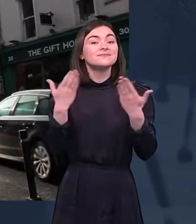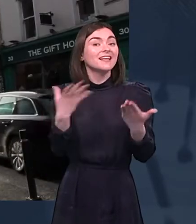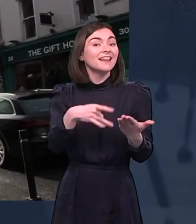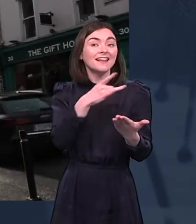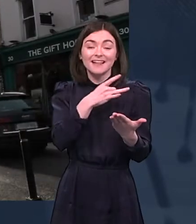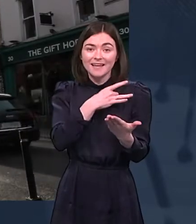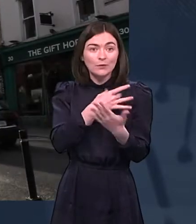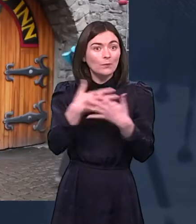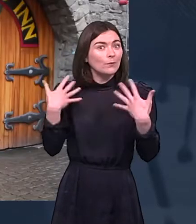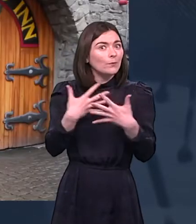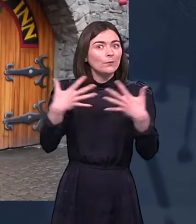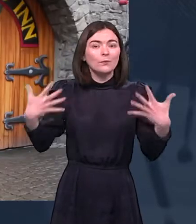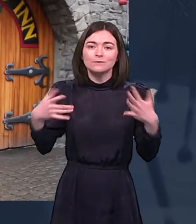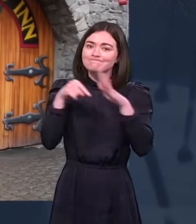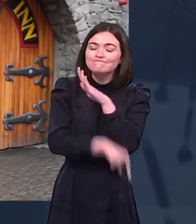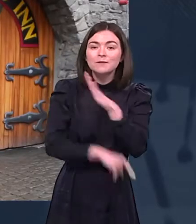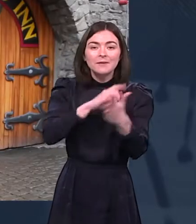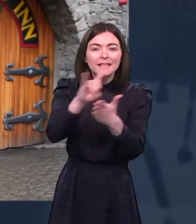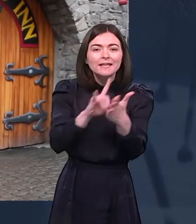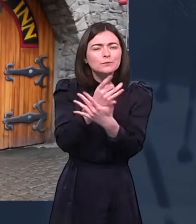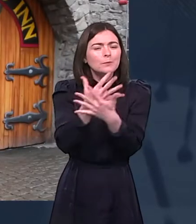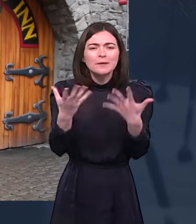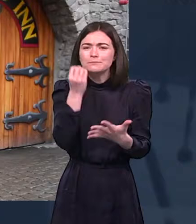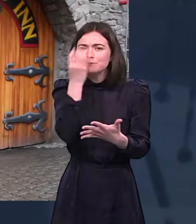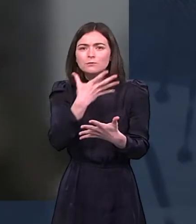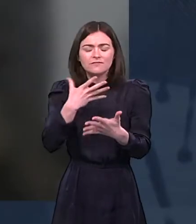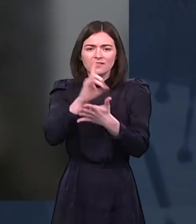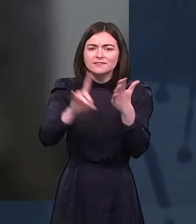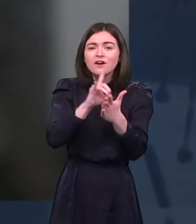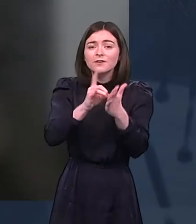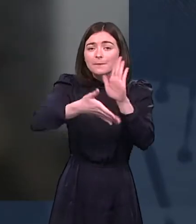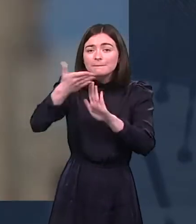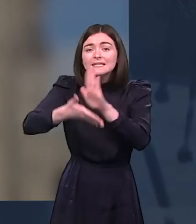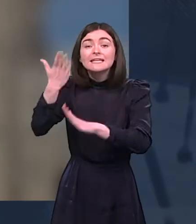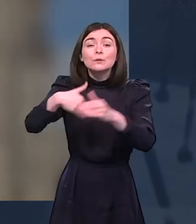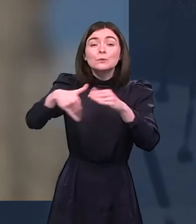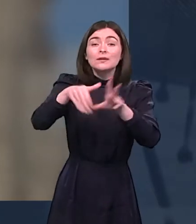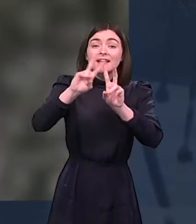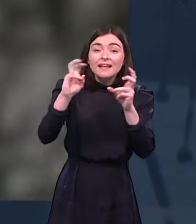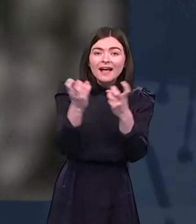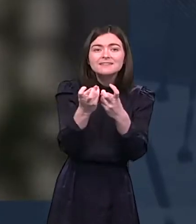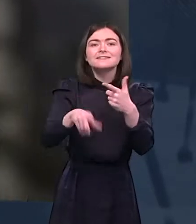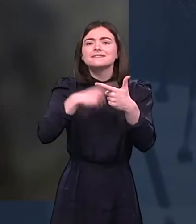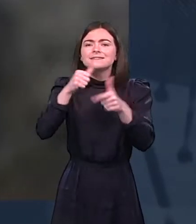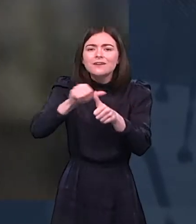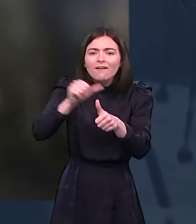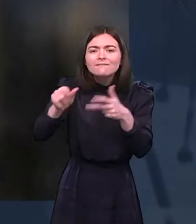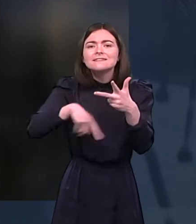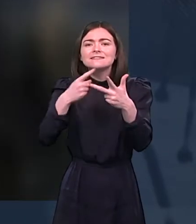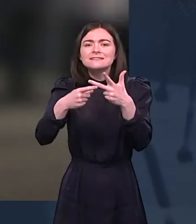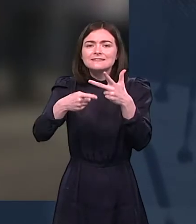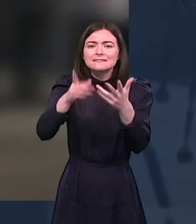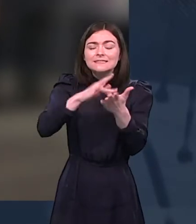Kilkenny has a rich history with many incredible historic buildings, including castles, abbeys, medieval city